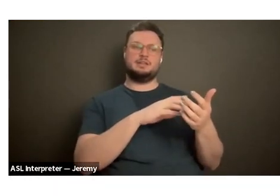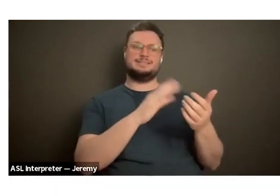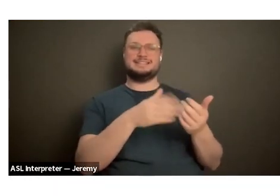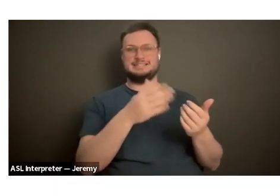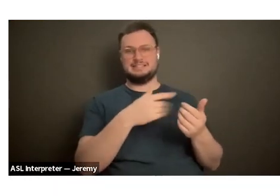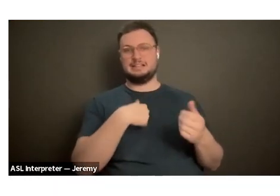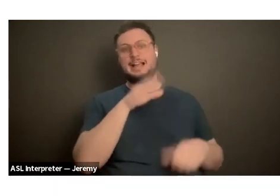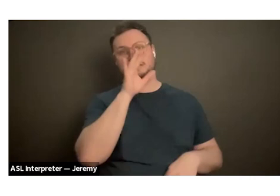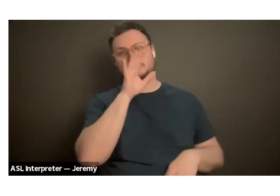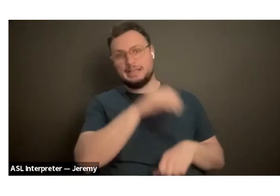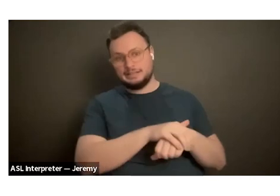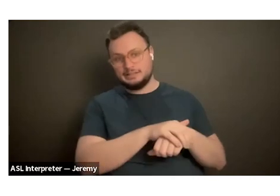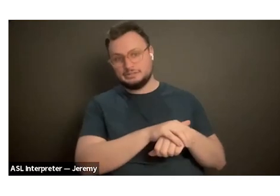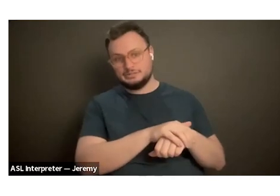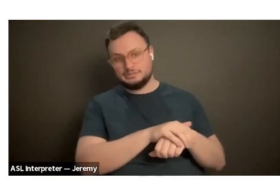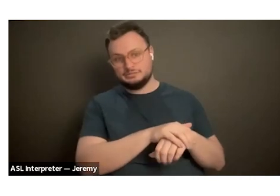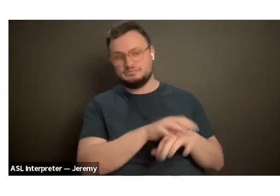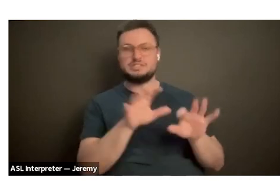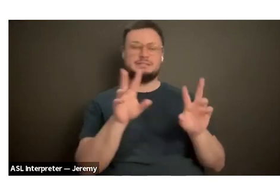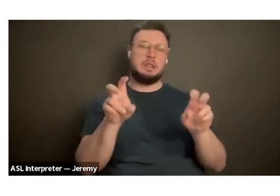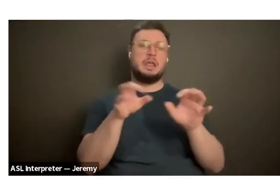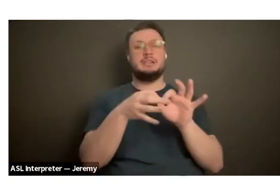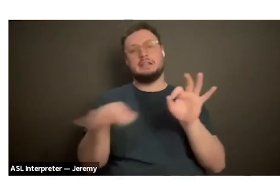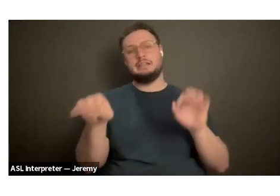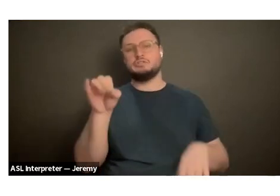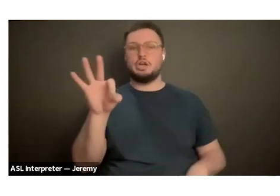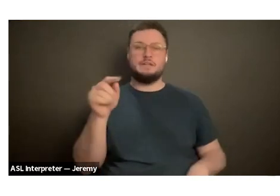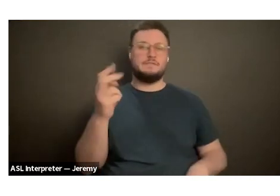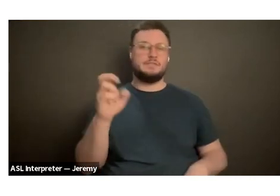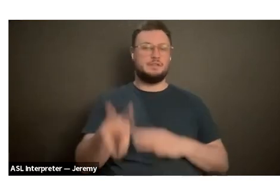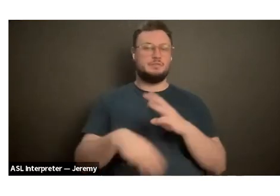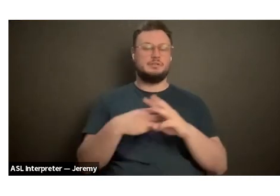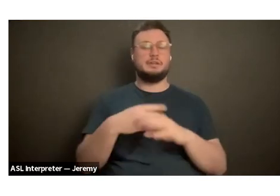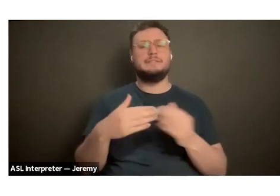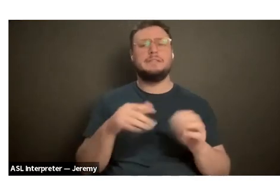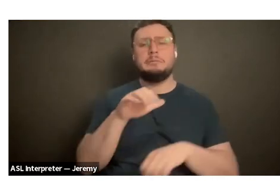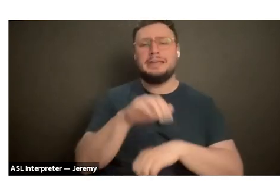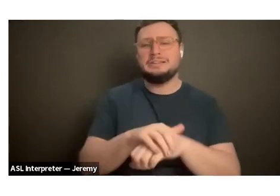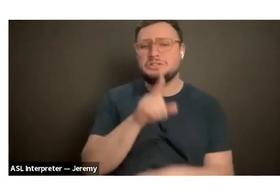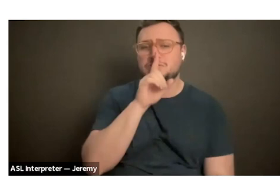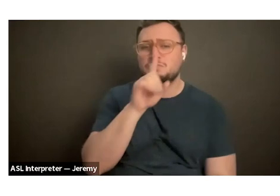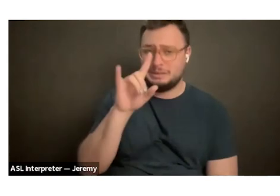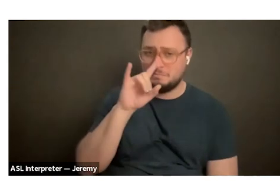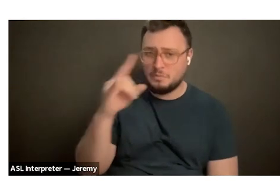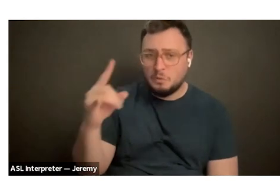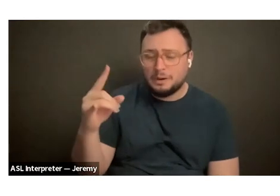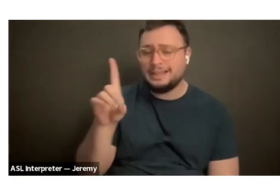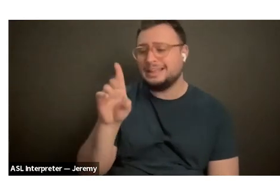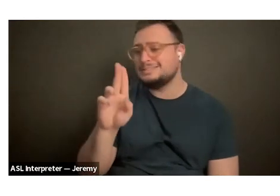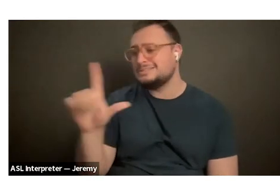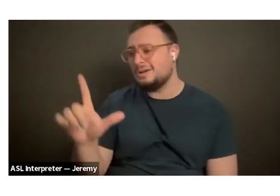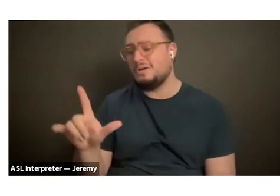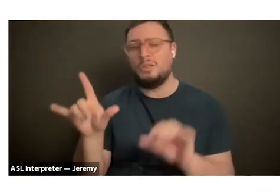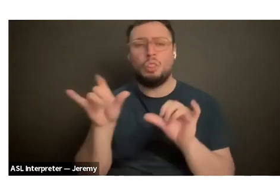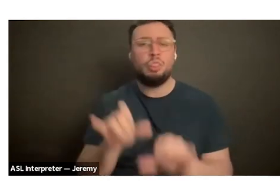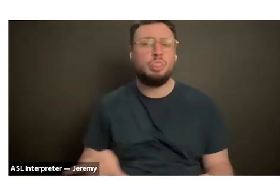seen as the language of the world, even though English is such a foreign language. It's so done. It's just like if you say